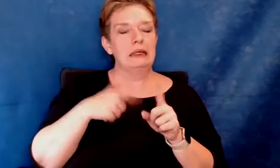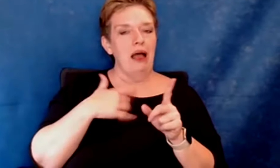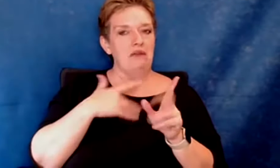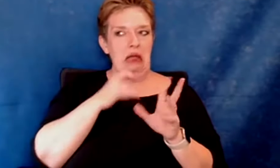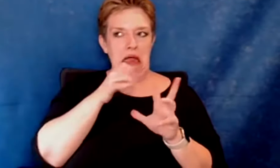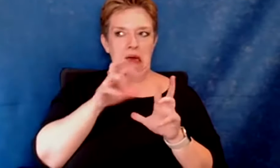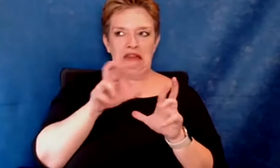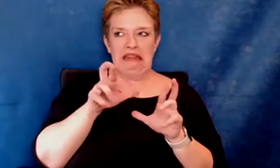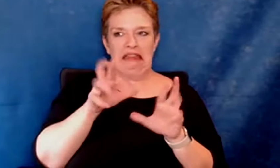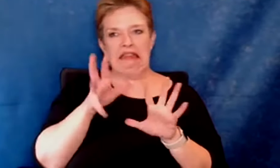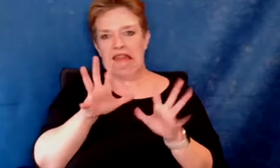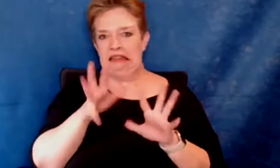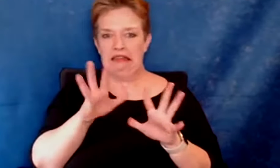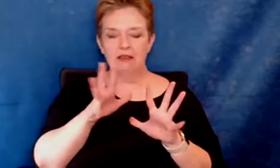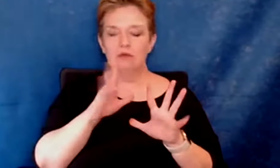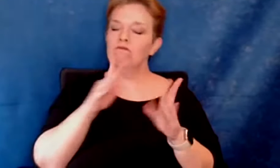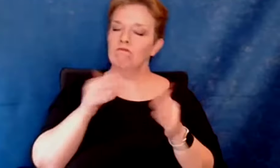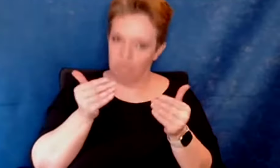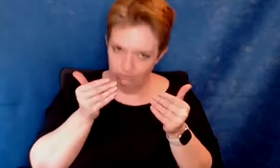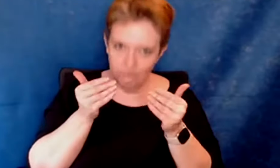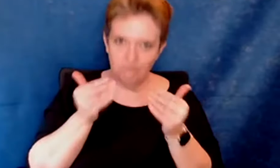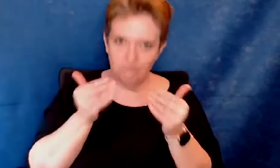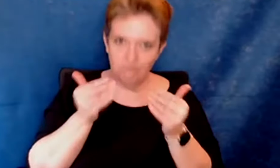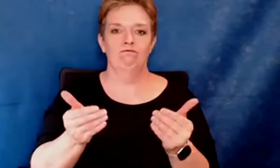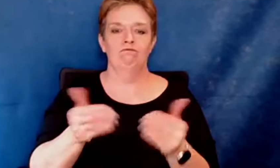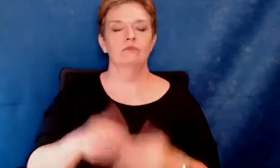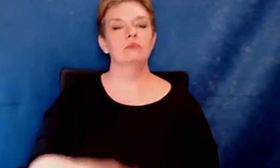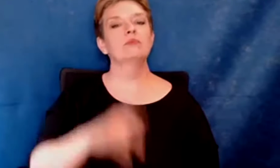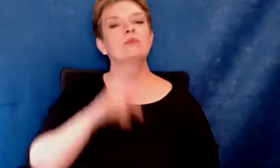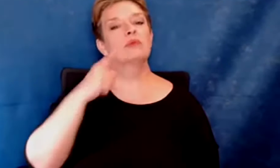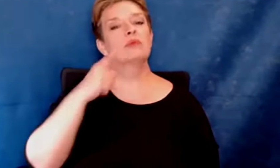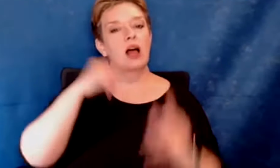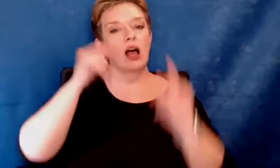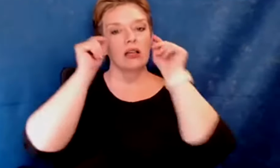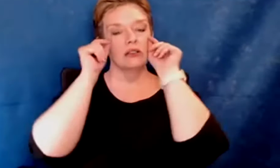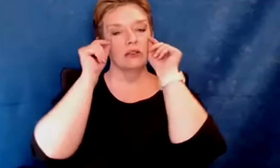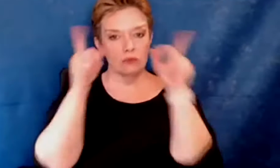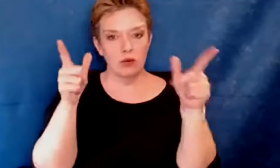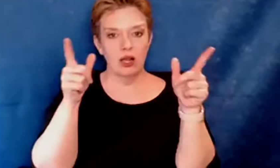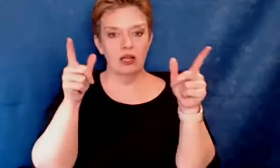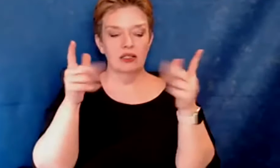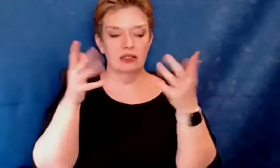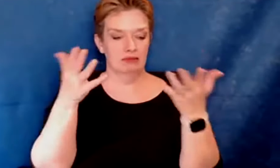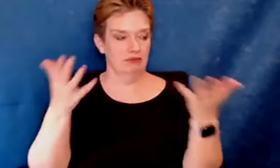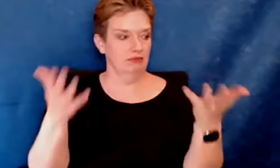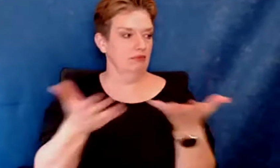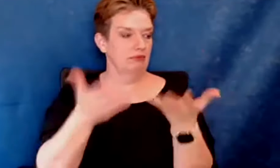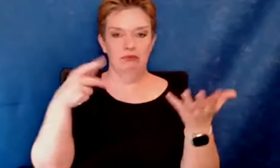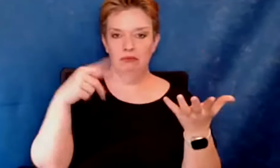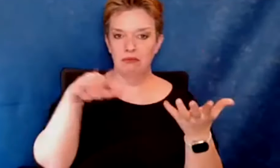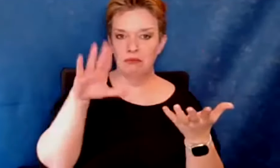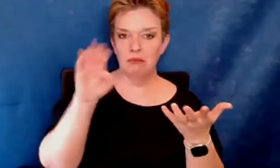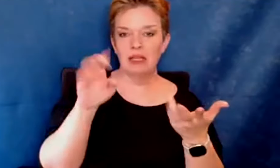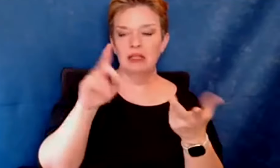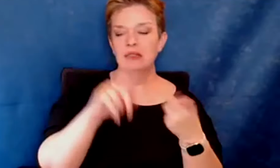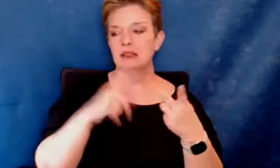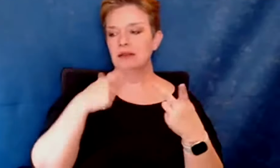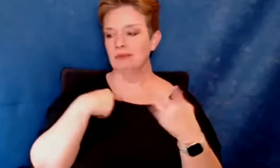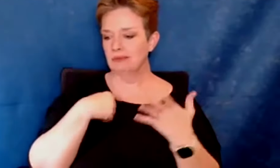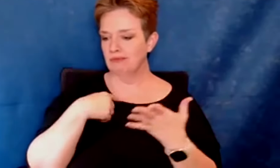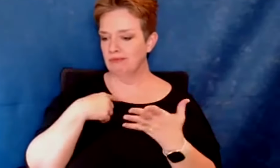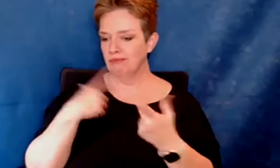And I think what has surprised me is just the exploration in the space that I have to do. And like